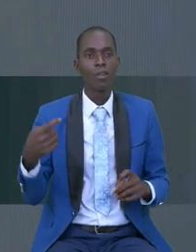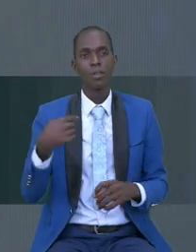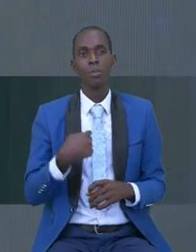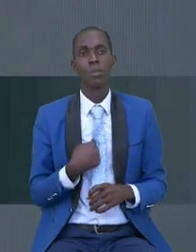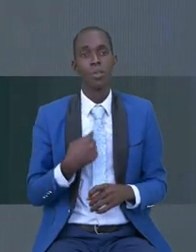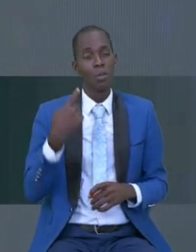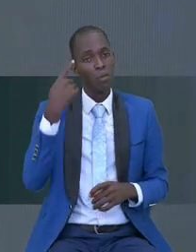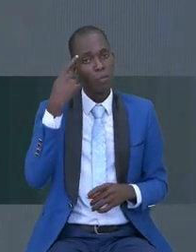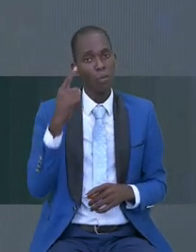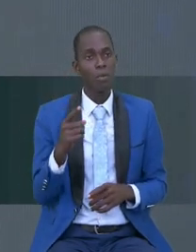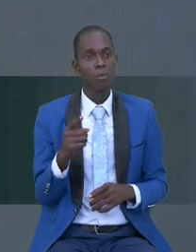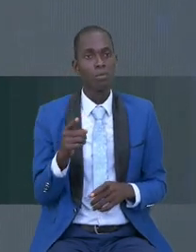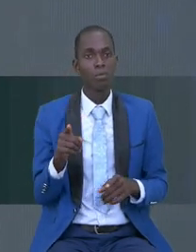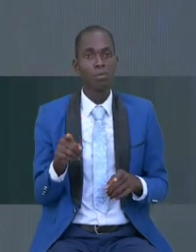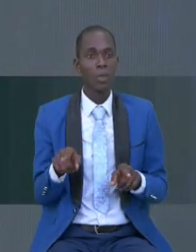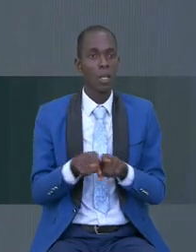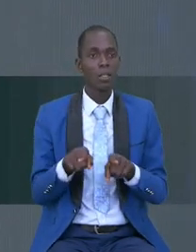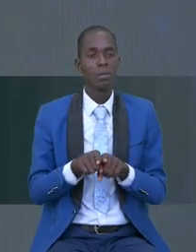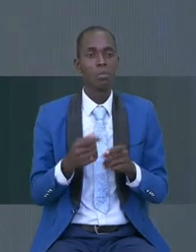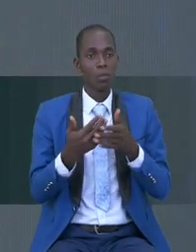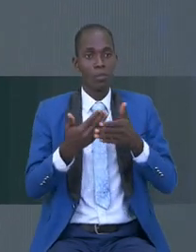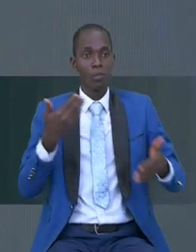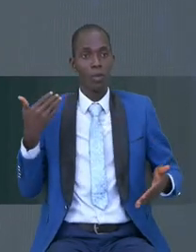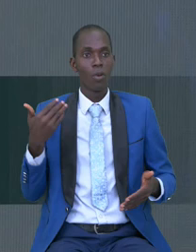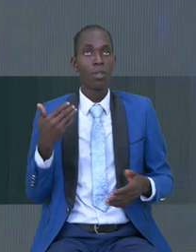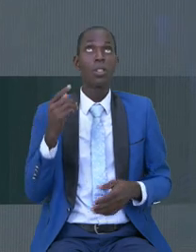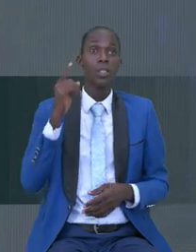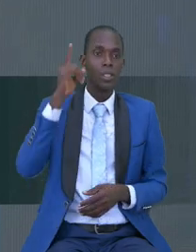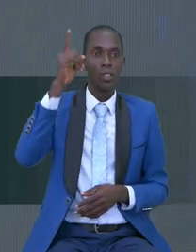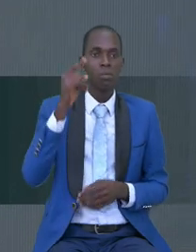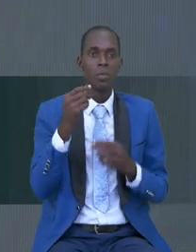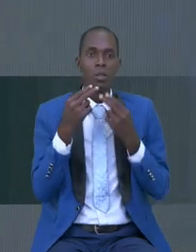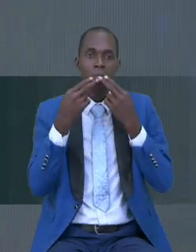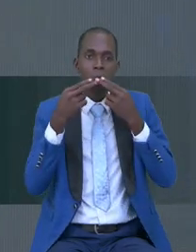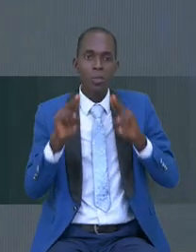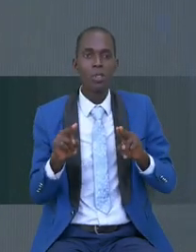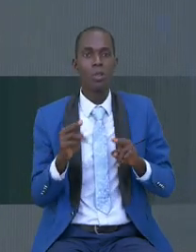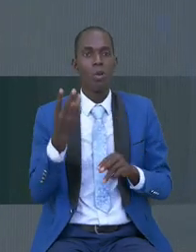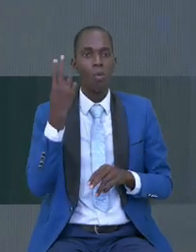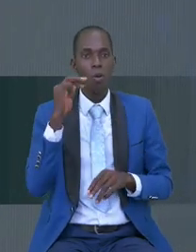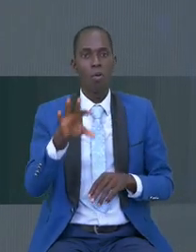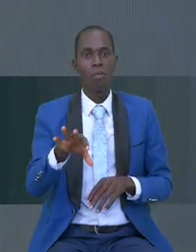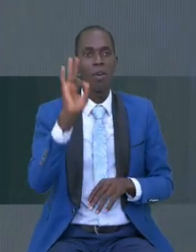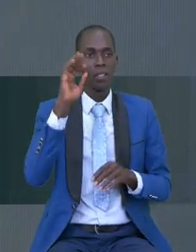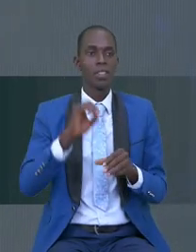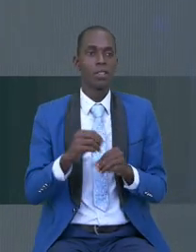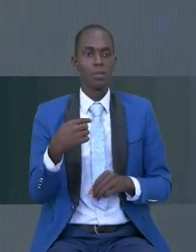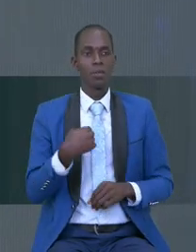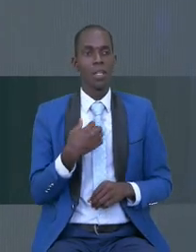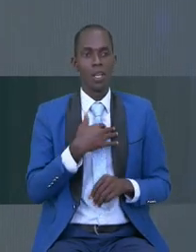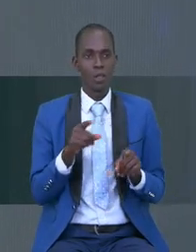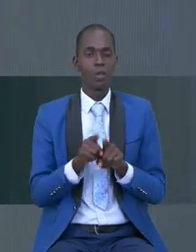so much as before him innocency was found in me, and